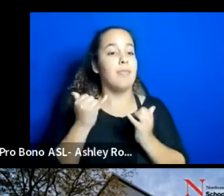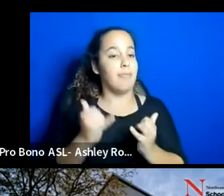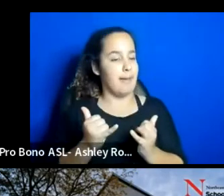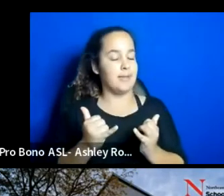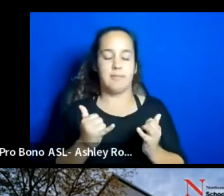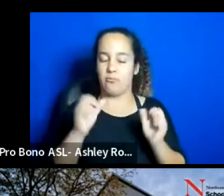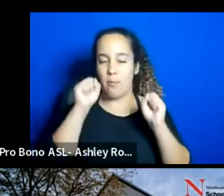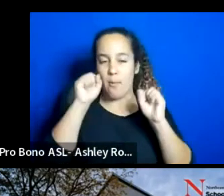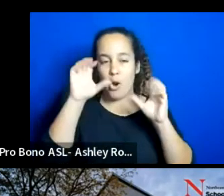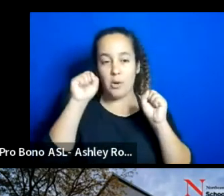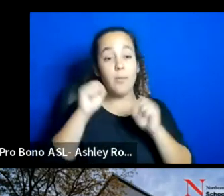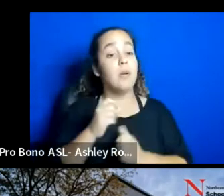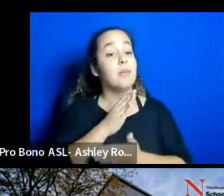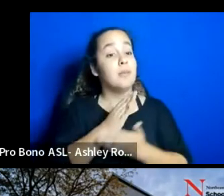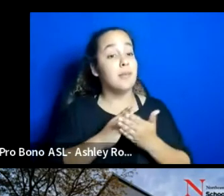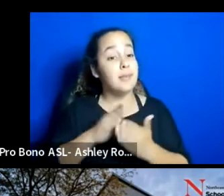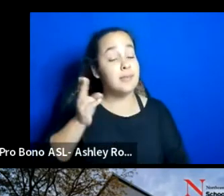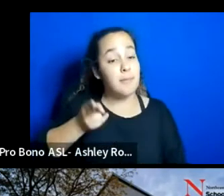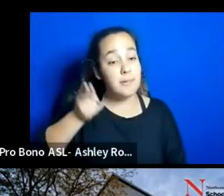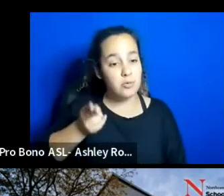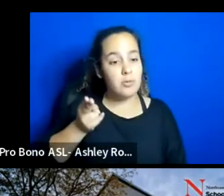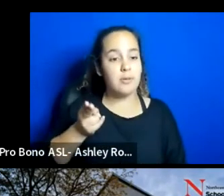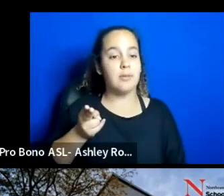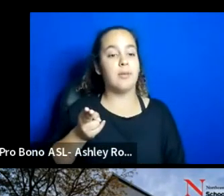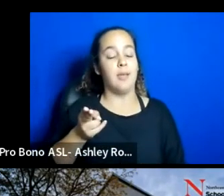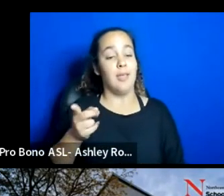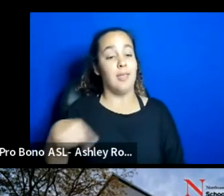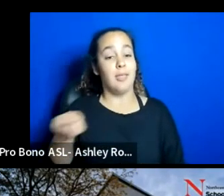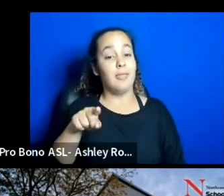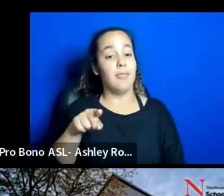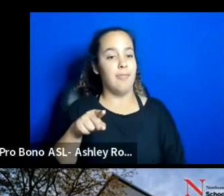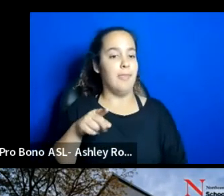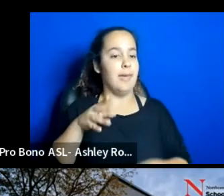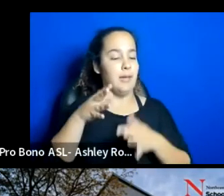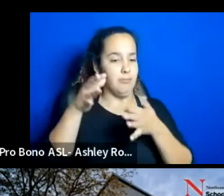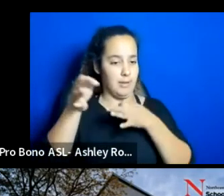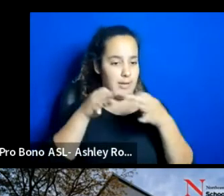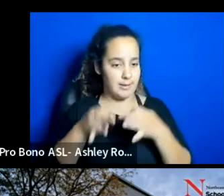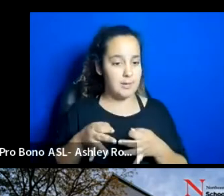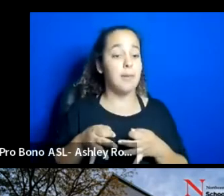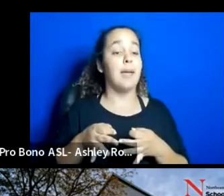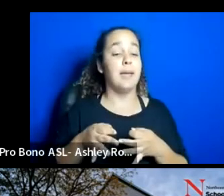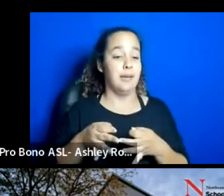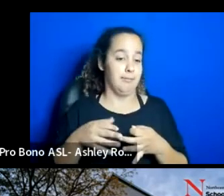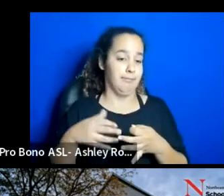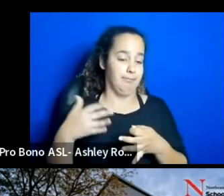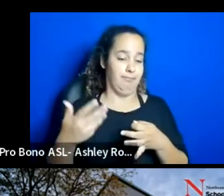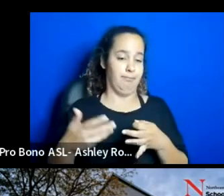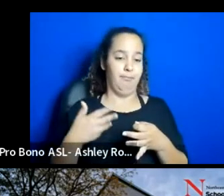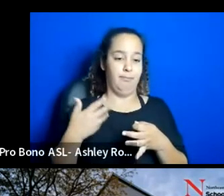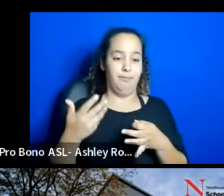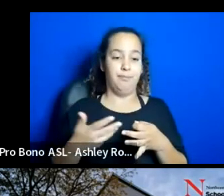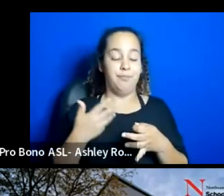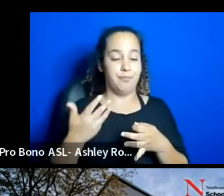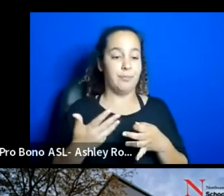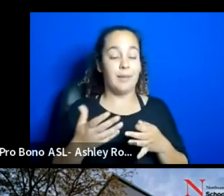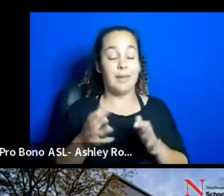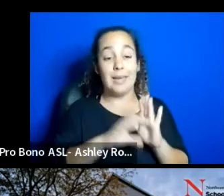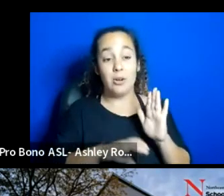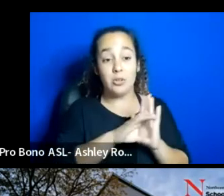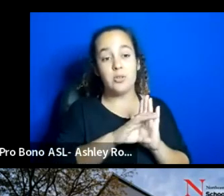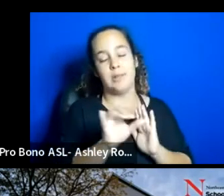some historians have indeed defined characters such as Owen Davis as the epitome of the organization